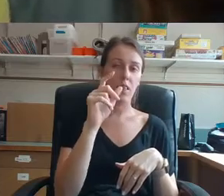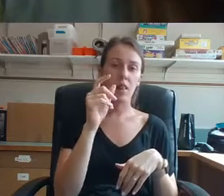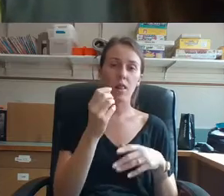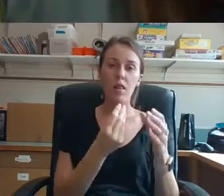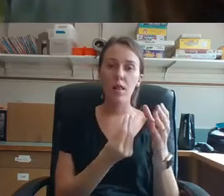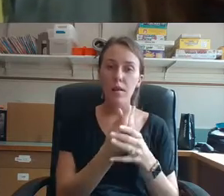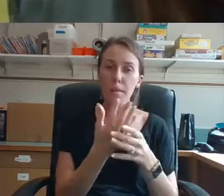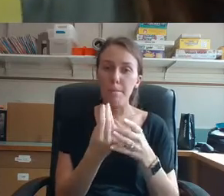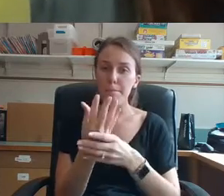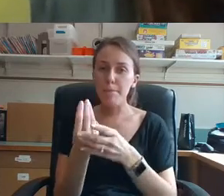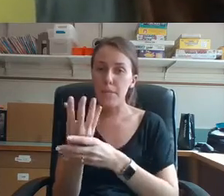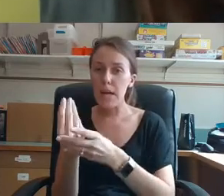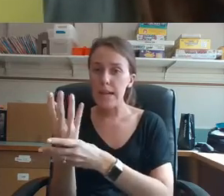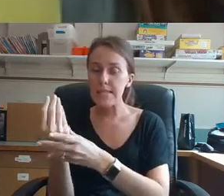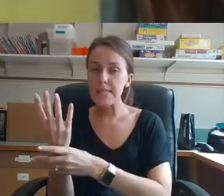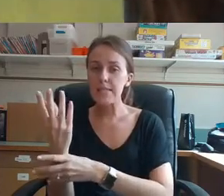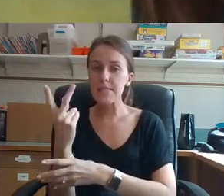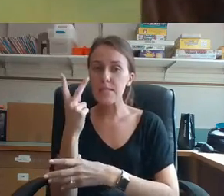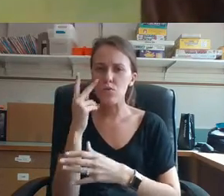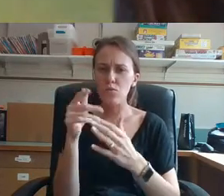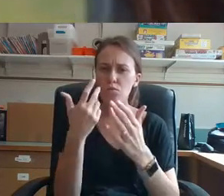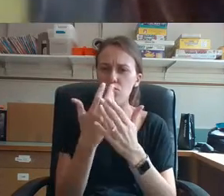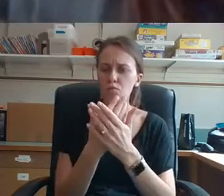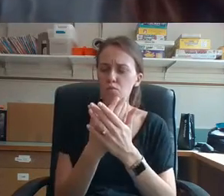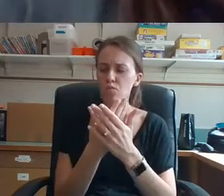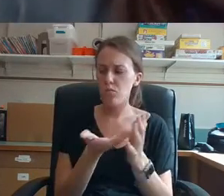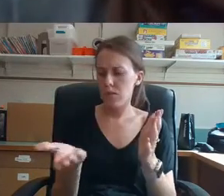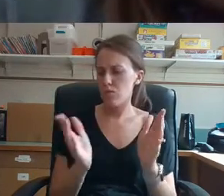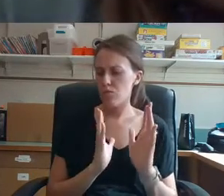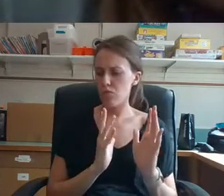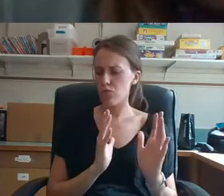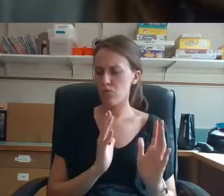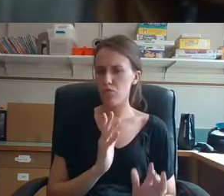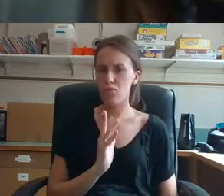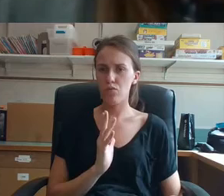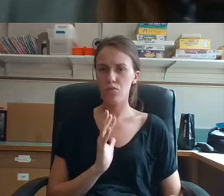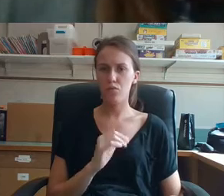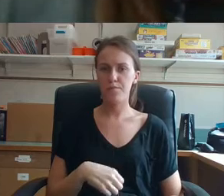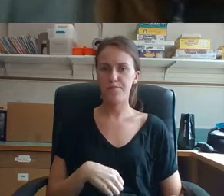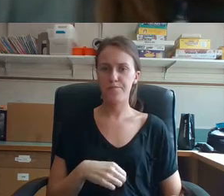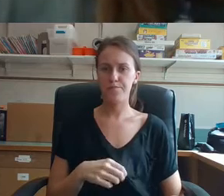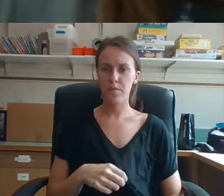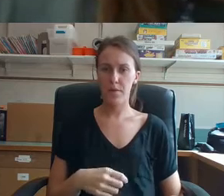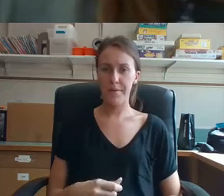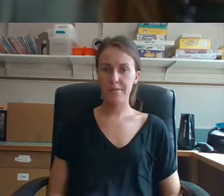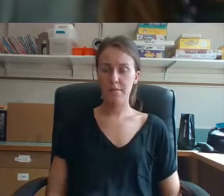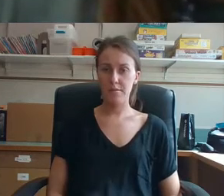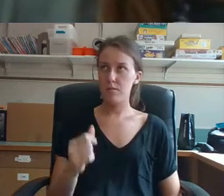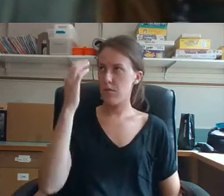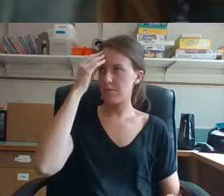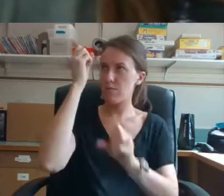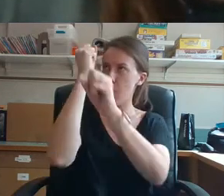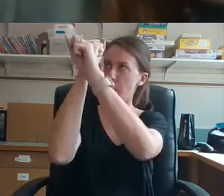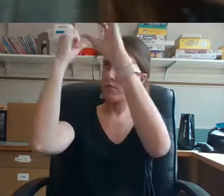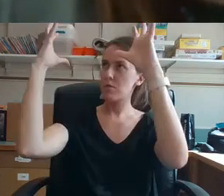amazing spider web. Look at that. When you leave, go straight